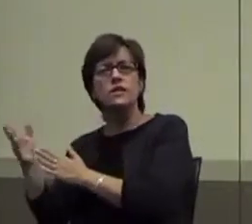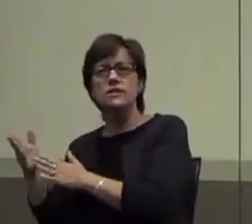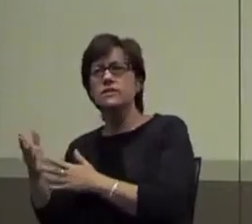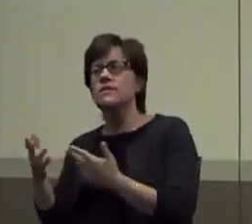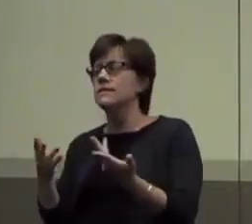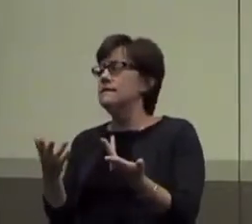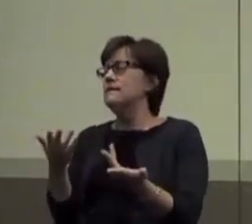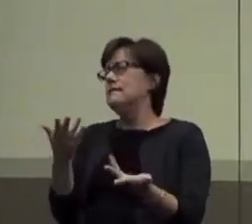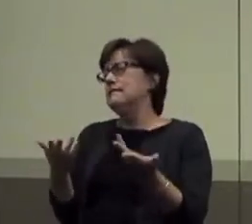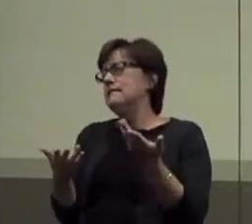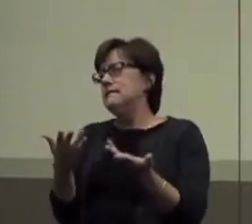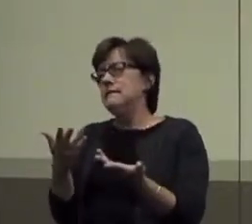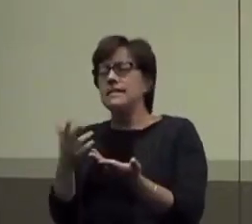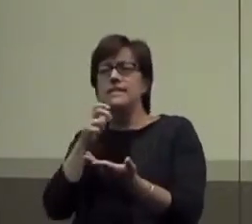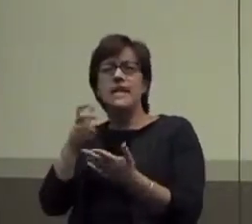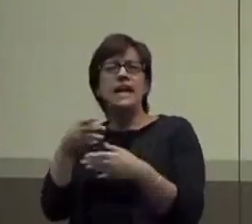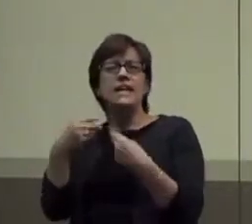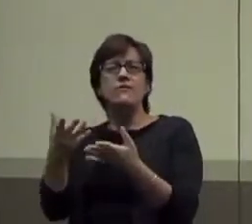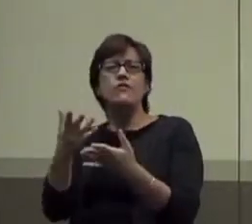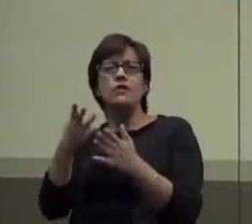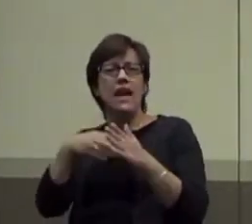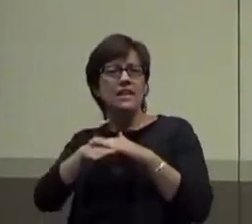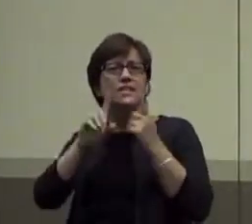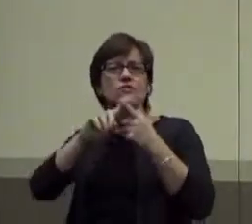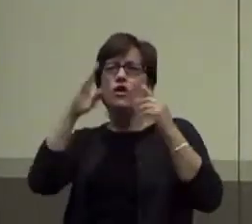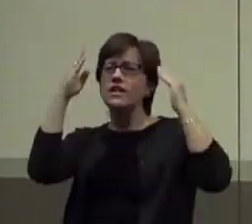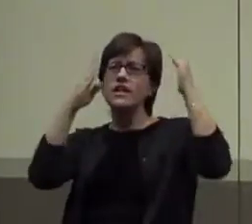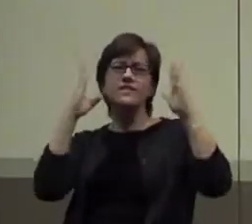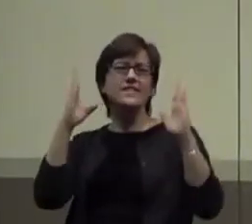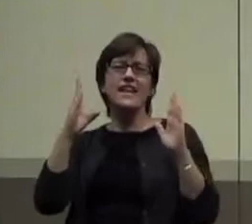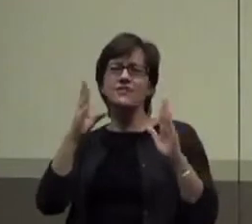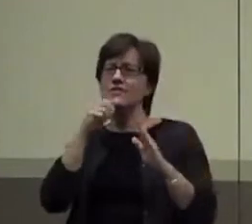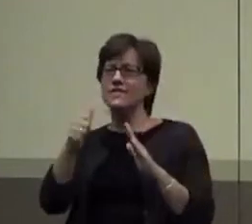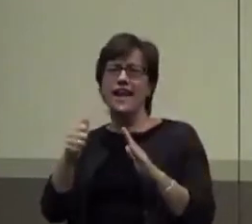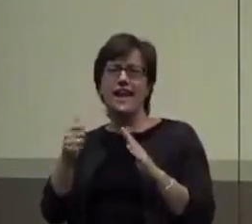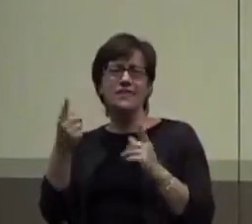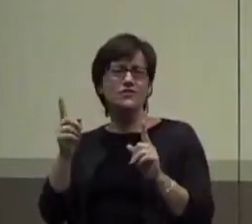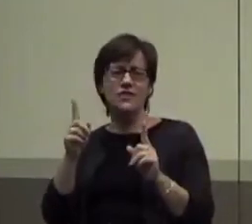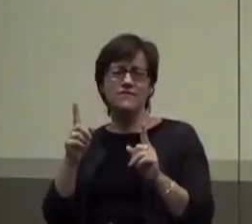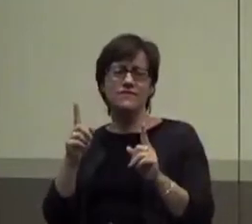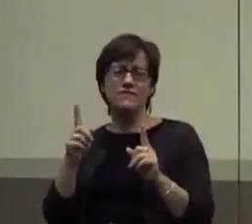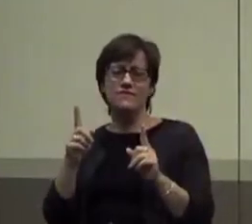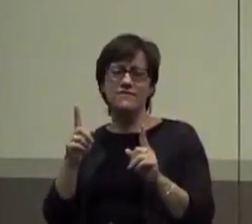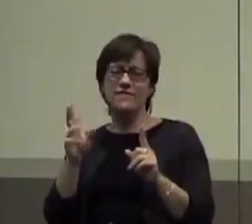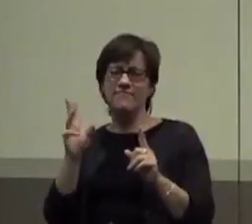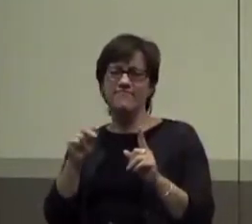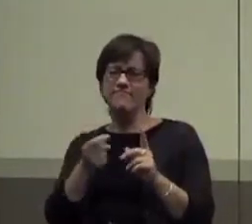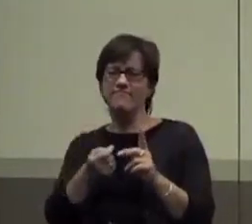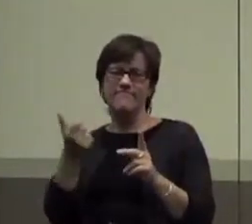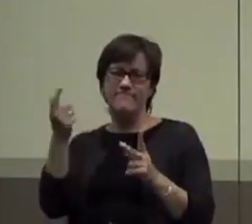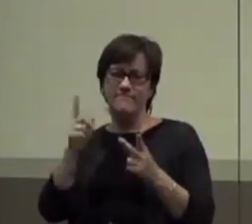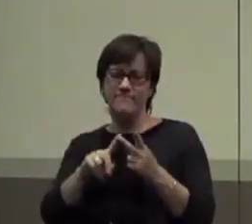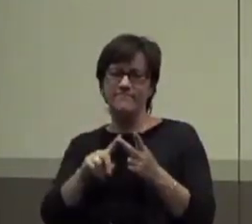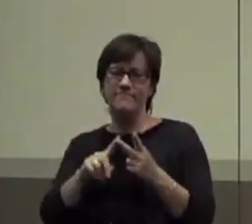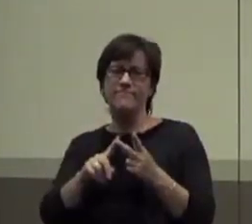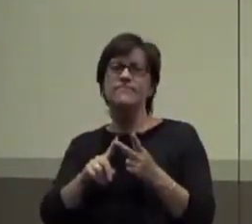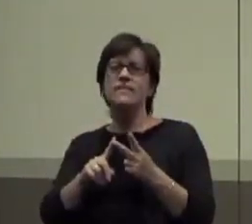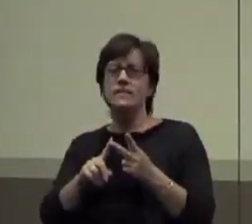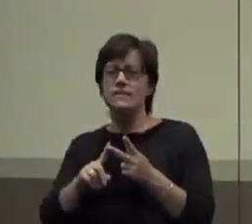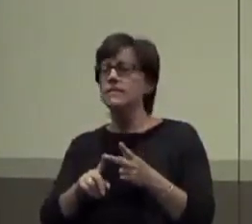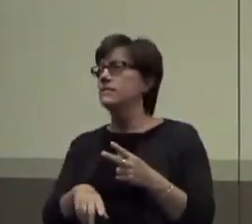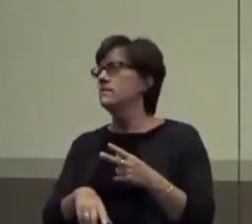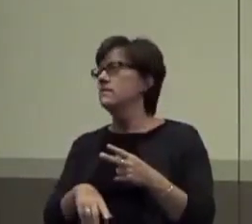idea, but it's not getting her access to adult attention, right? Okay? So take completed